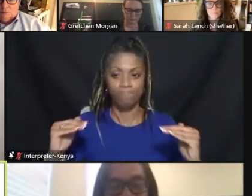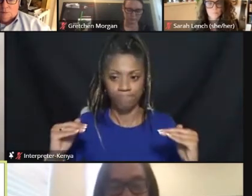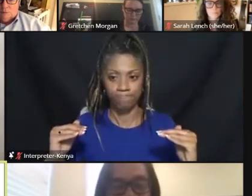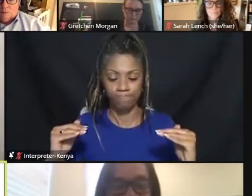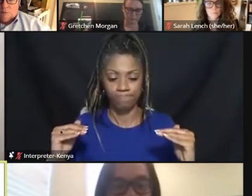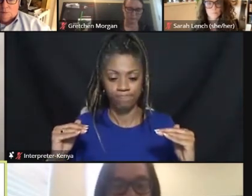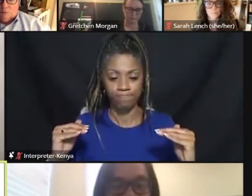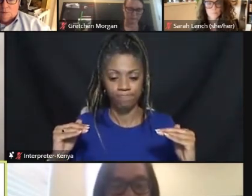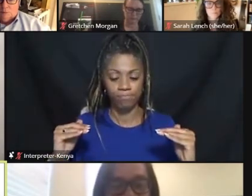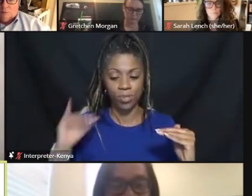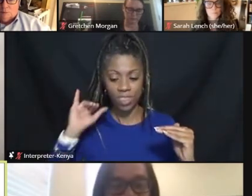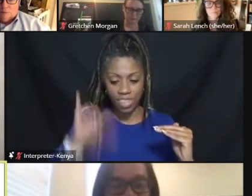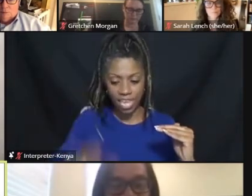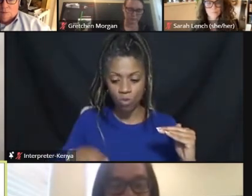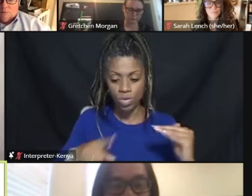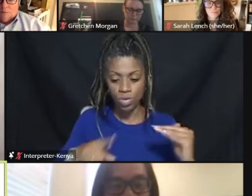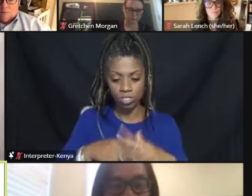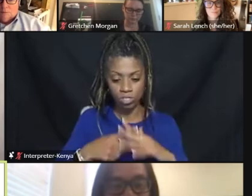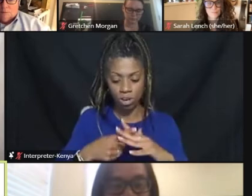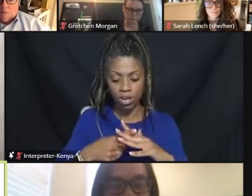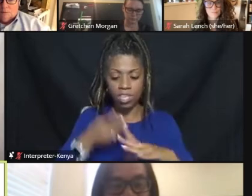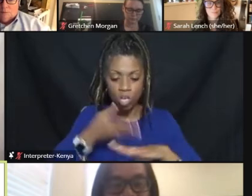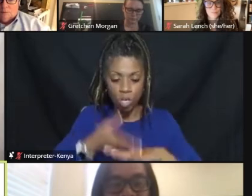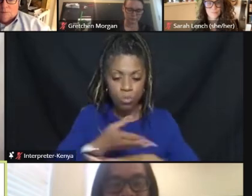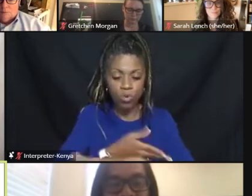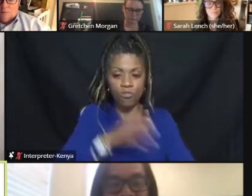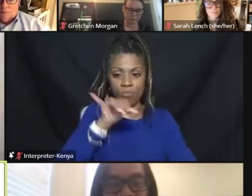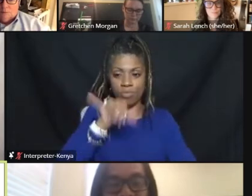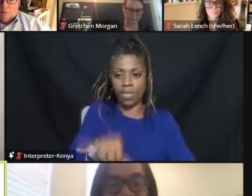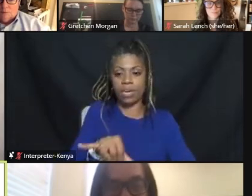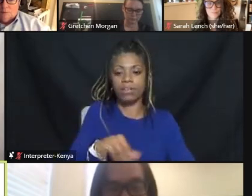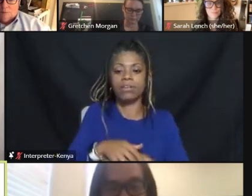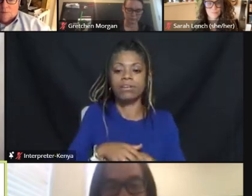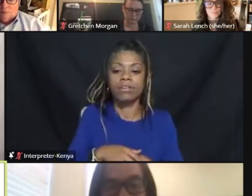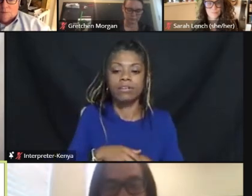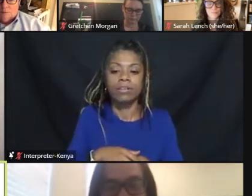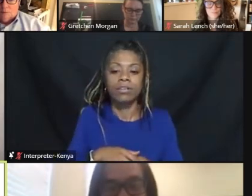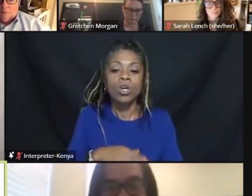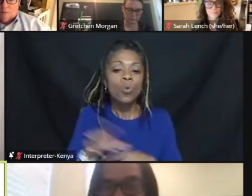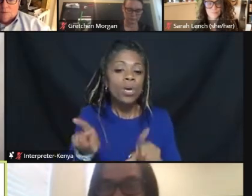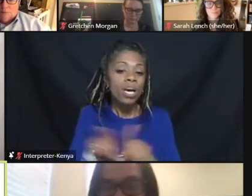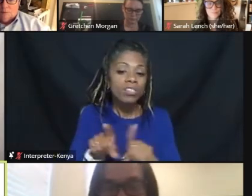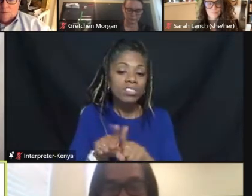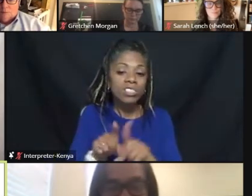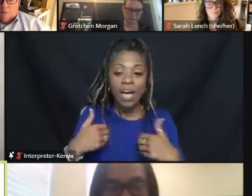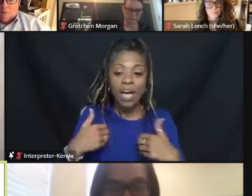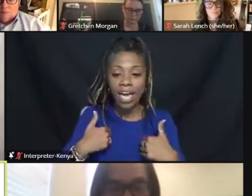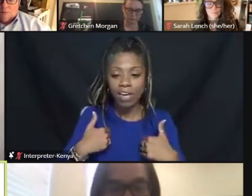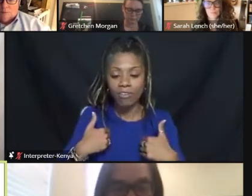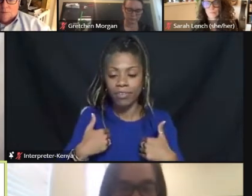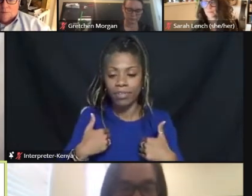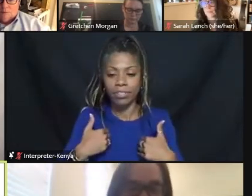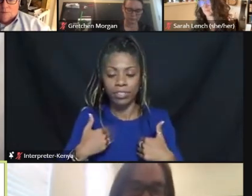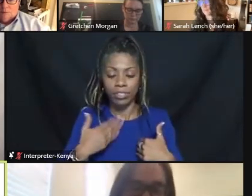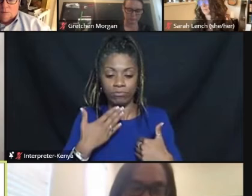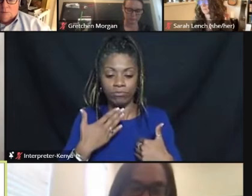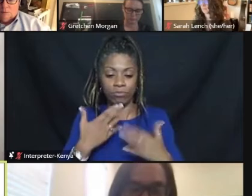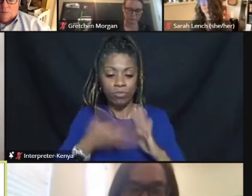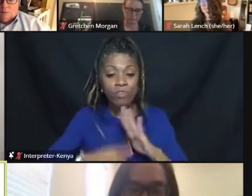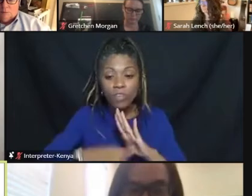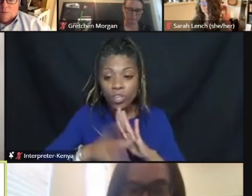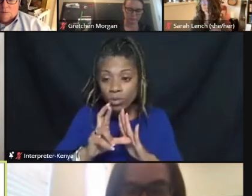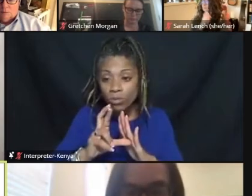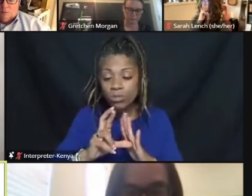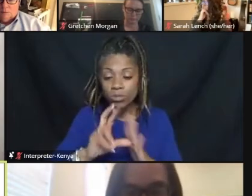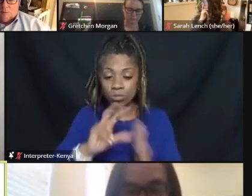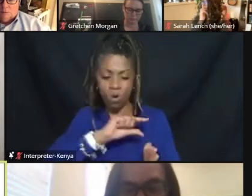improve. Internally, we used formative quality reviews to target learner, teacher, and leadership growth. I will say under the